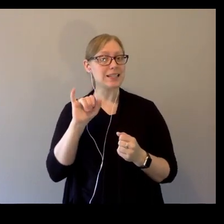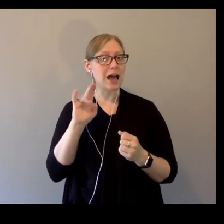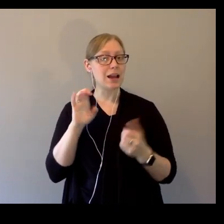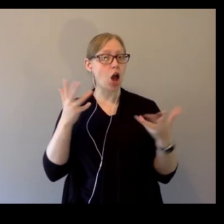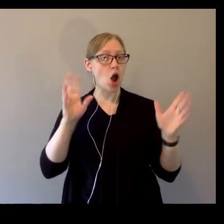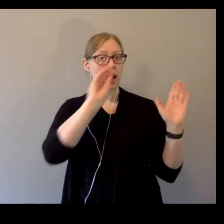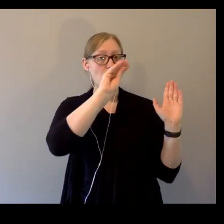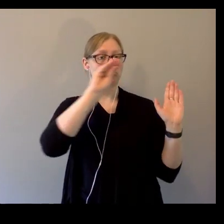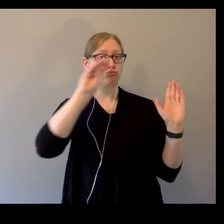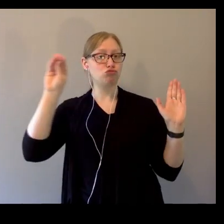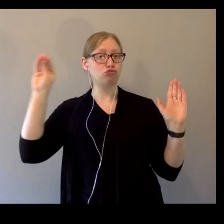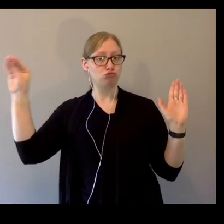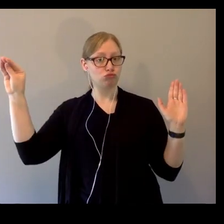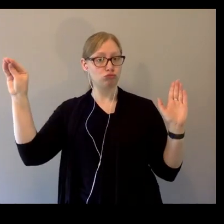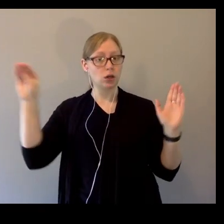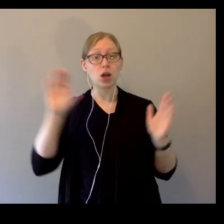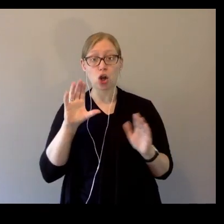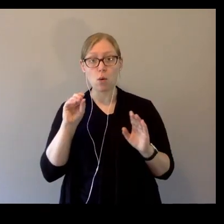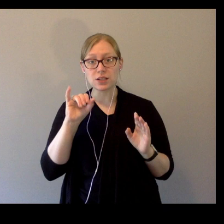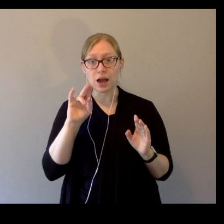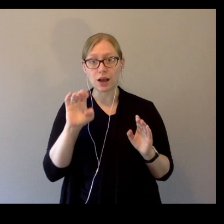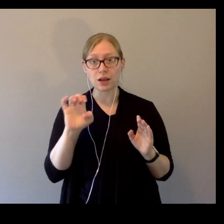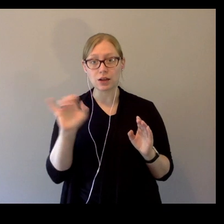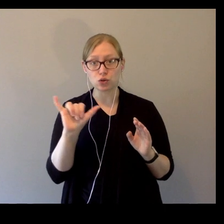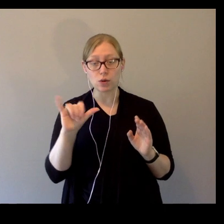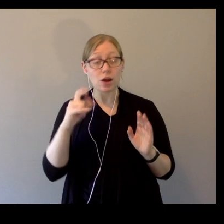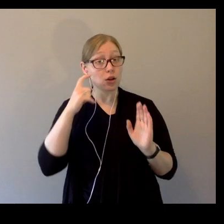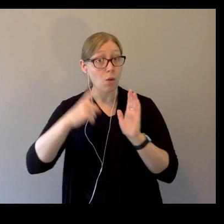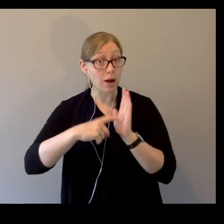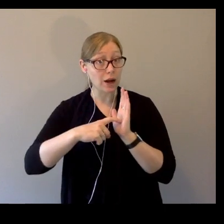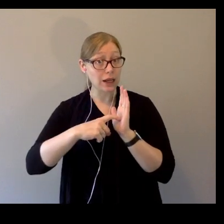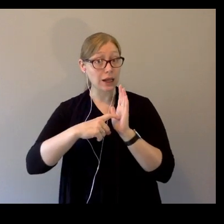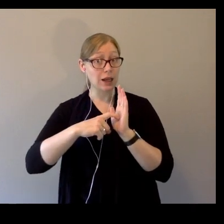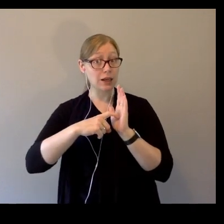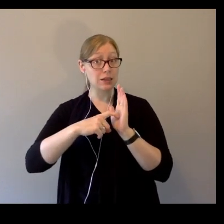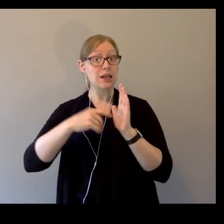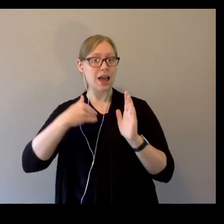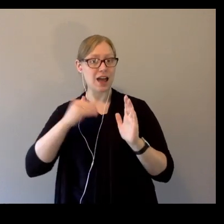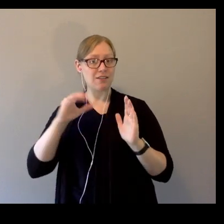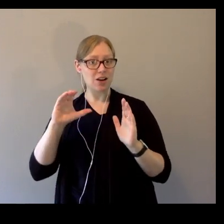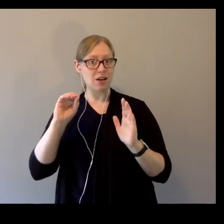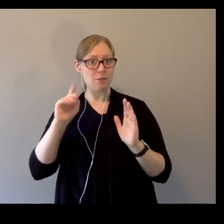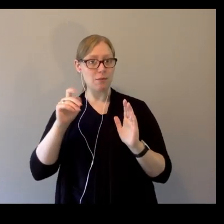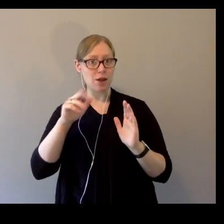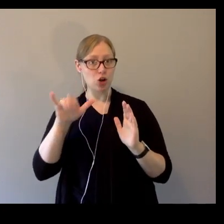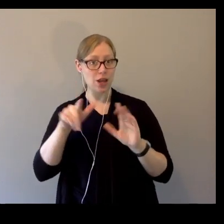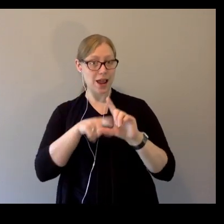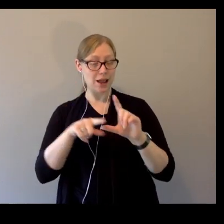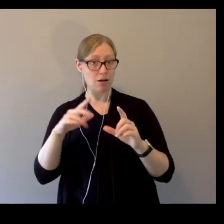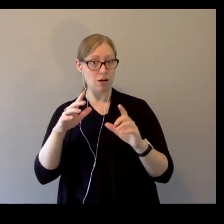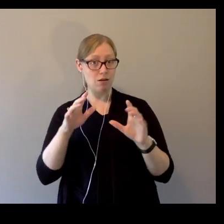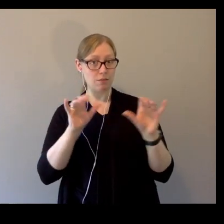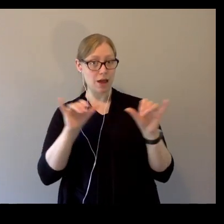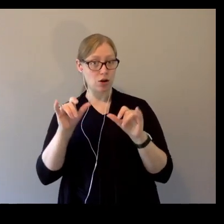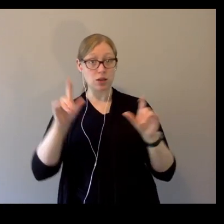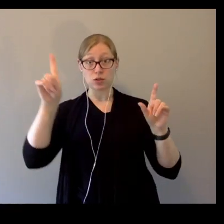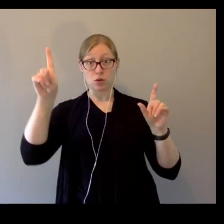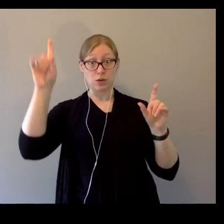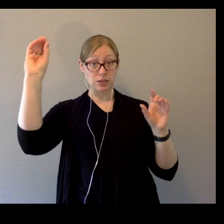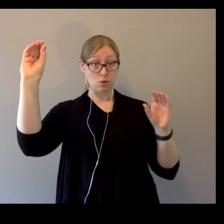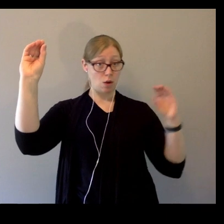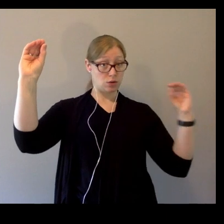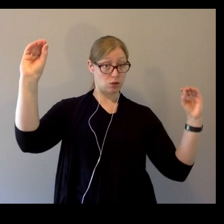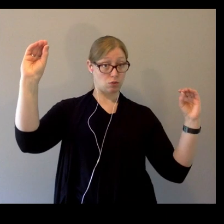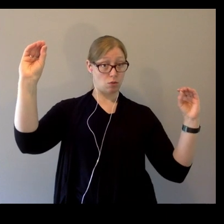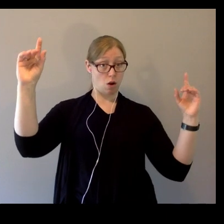table. So is the cosine. Notice we have the pattern of complementary angles, 0, 0, 1,